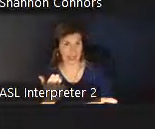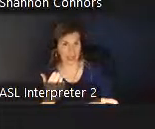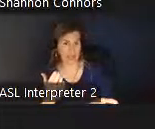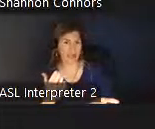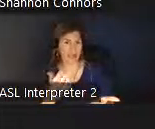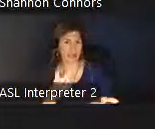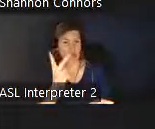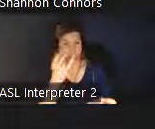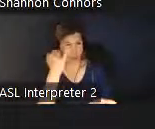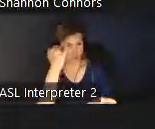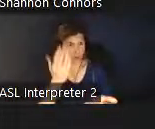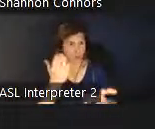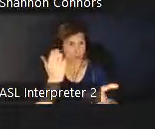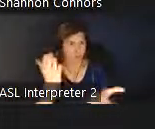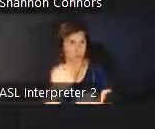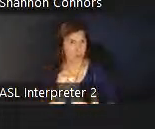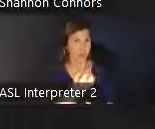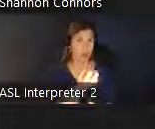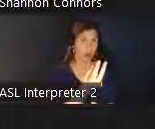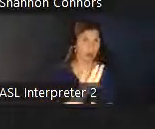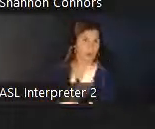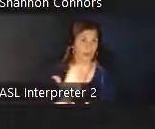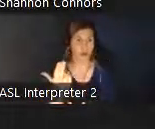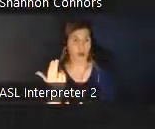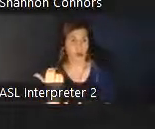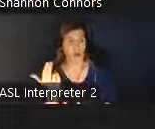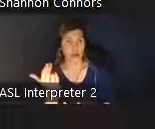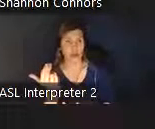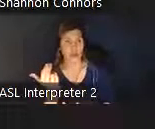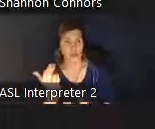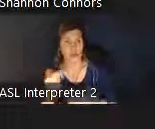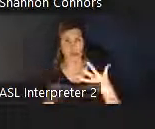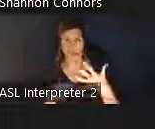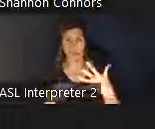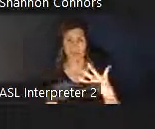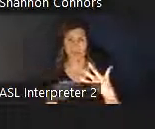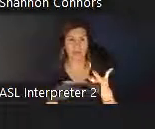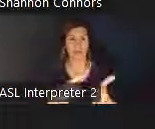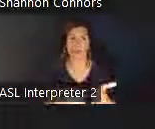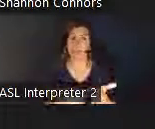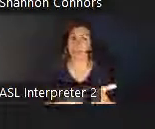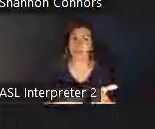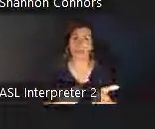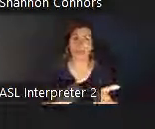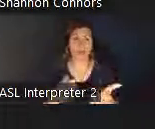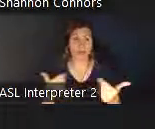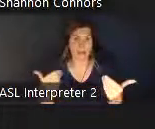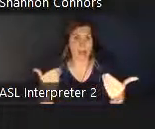workshops were 12 and 13 here, intentionally choosing in some cases to take no action,